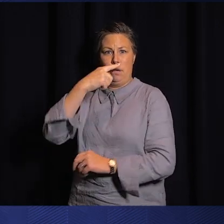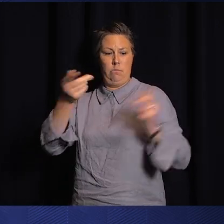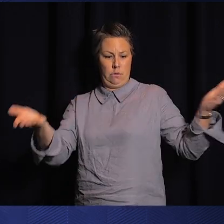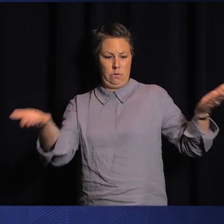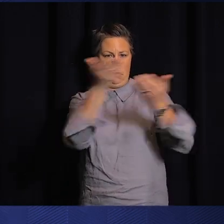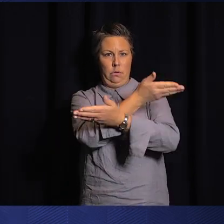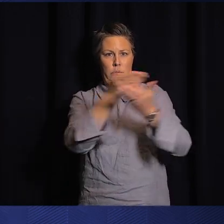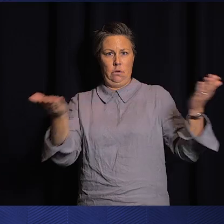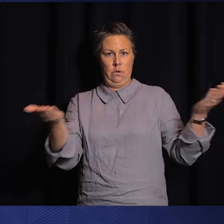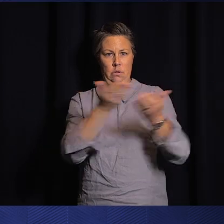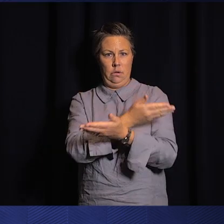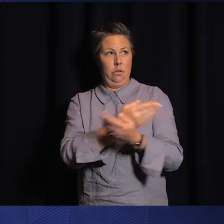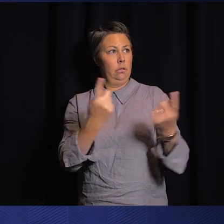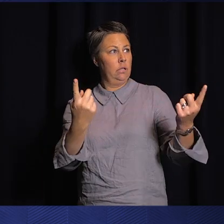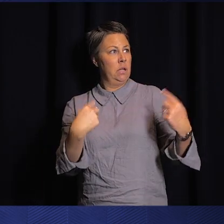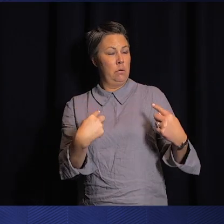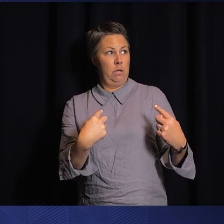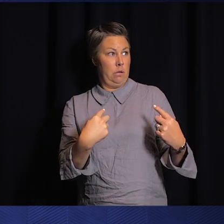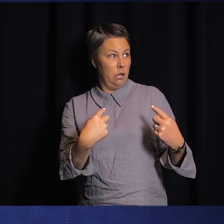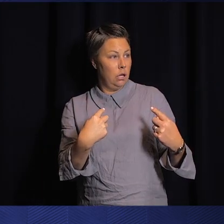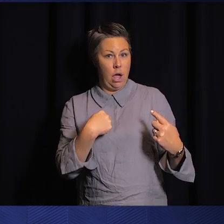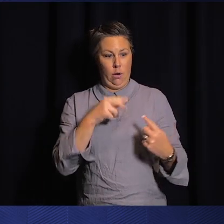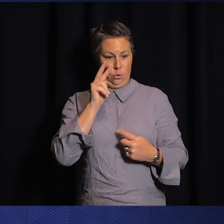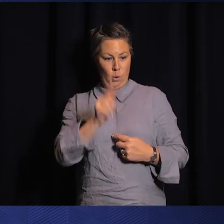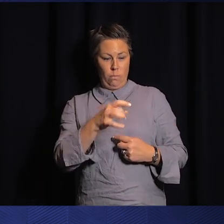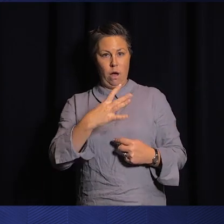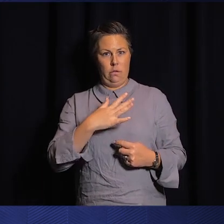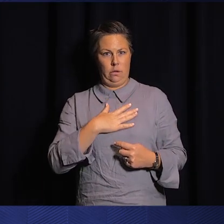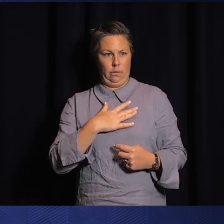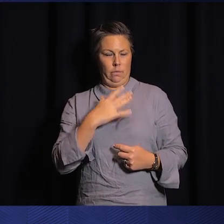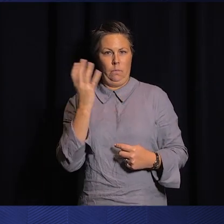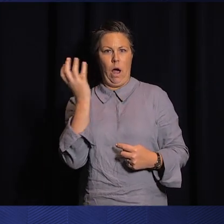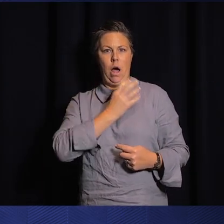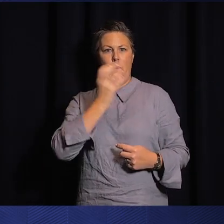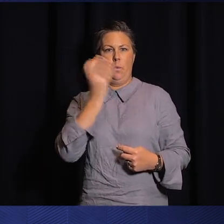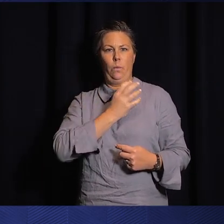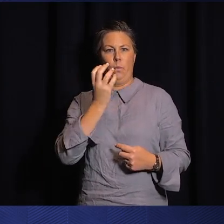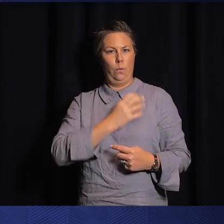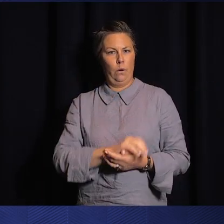do work incredibly well together, and we found that inspiring.